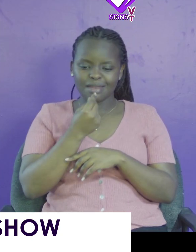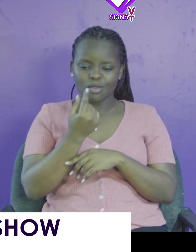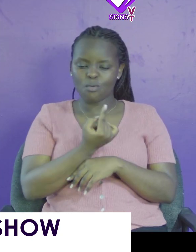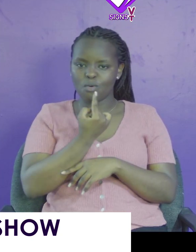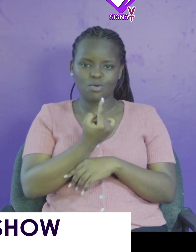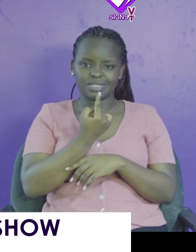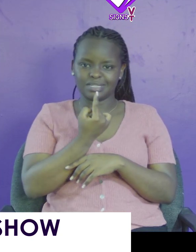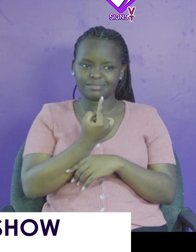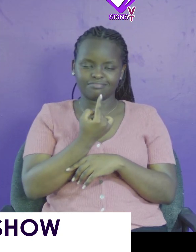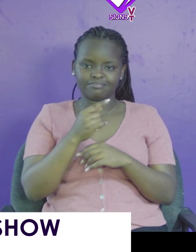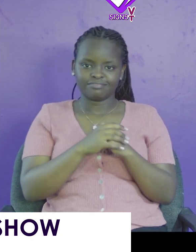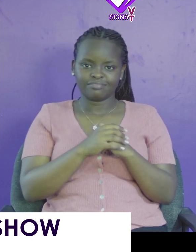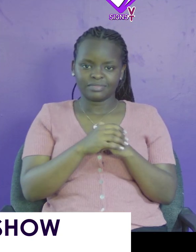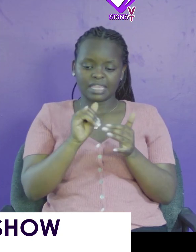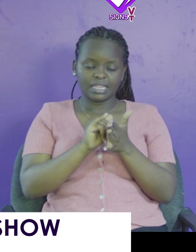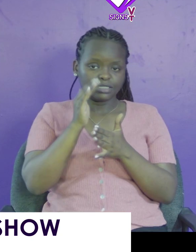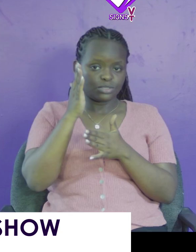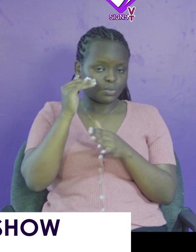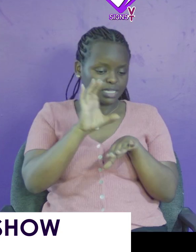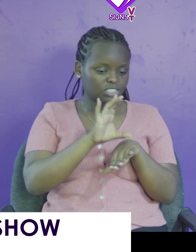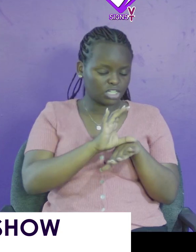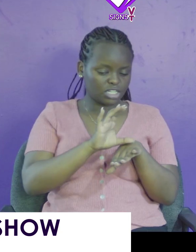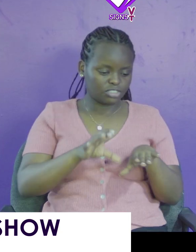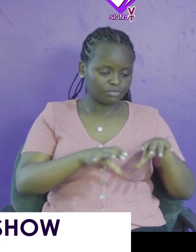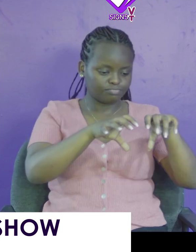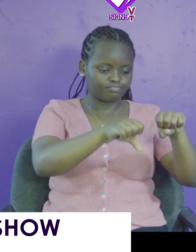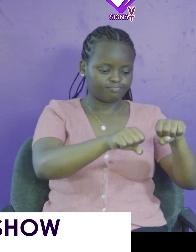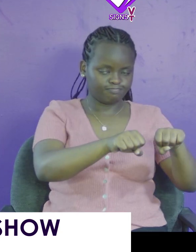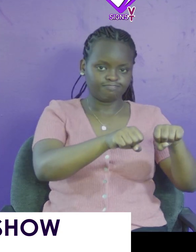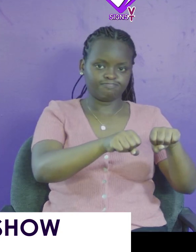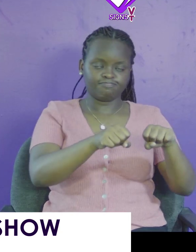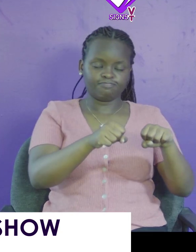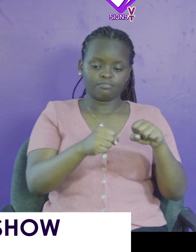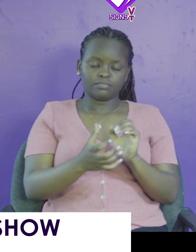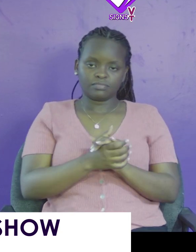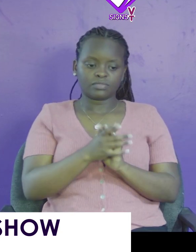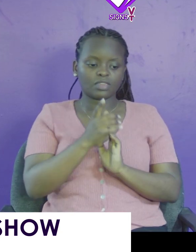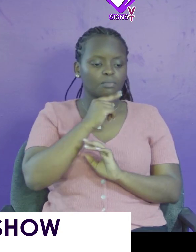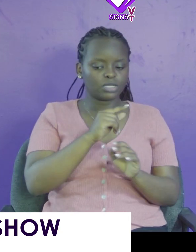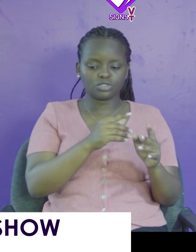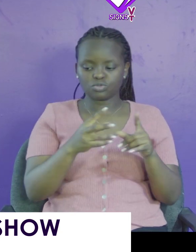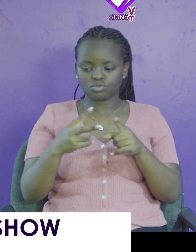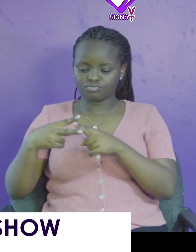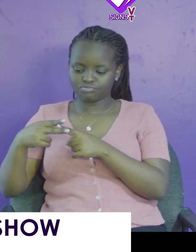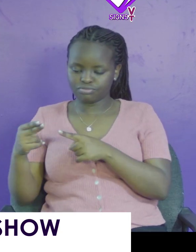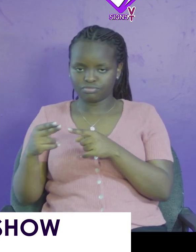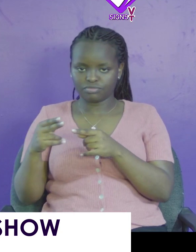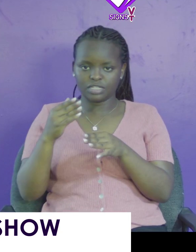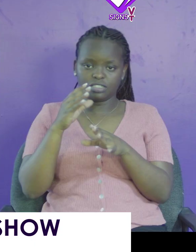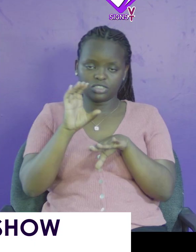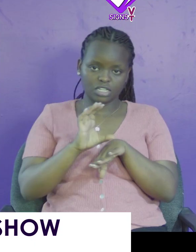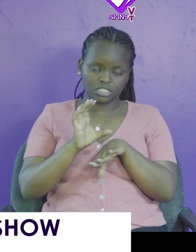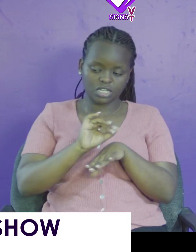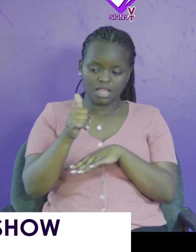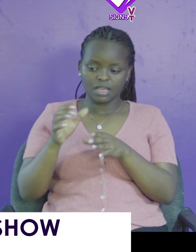to speak. That's why the churches probably have taken the approach of bringing boys to go through the cut in the church. Other